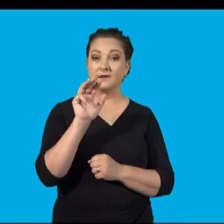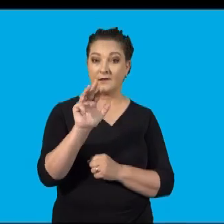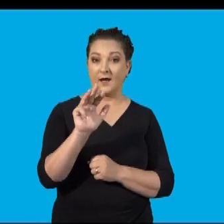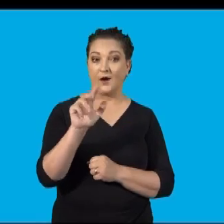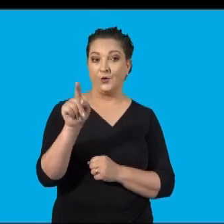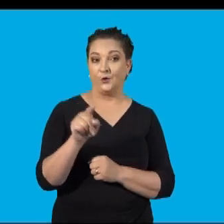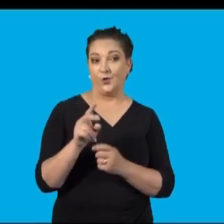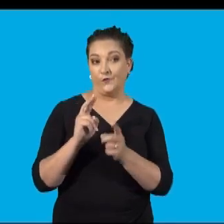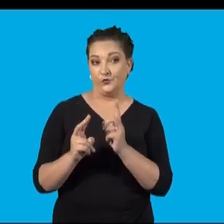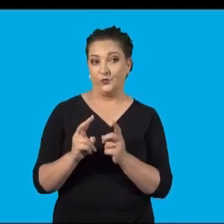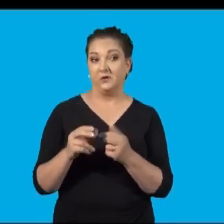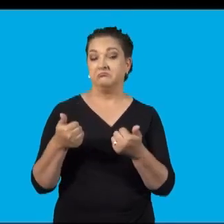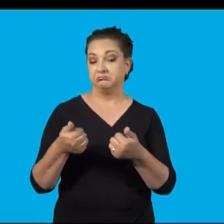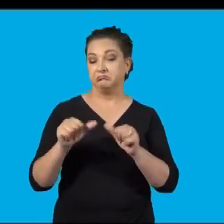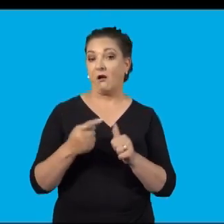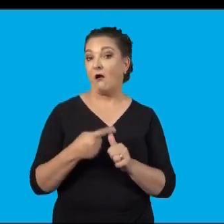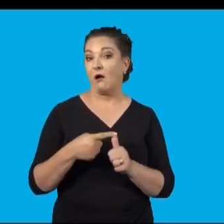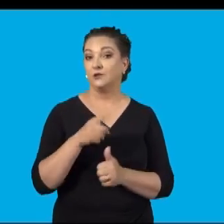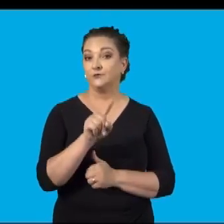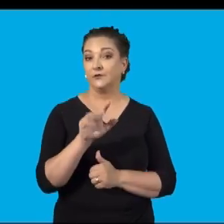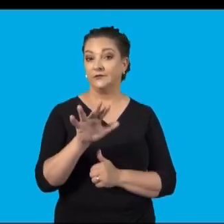by 9. And that will give me